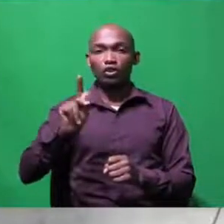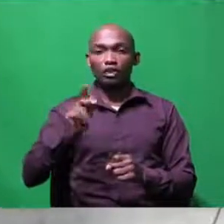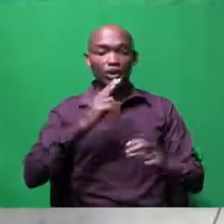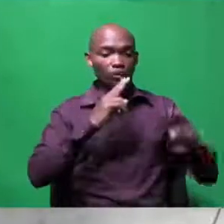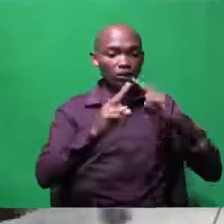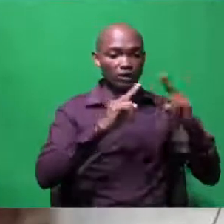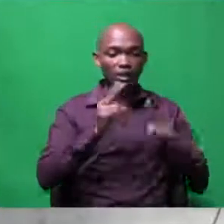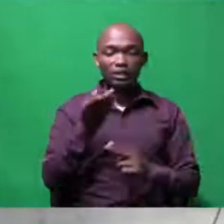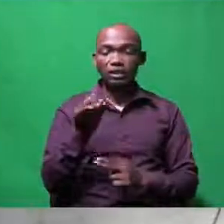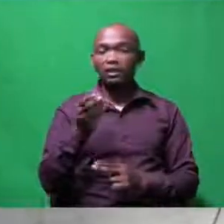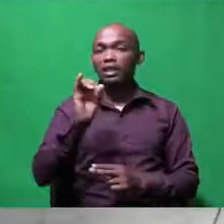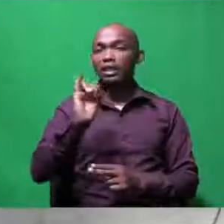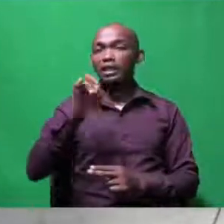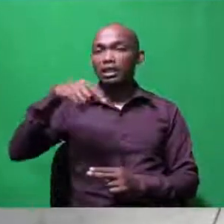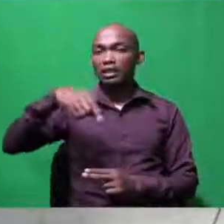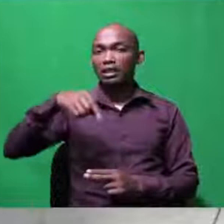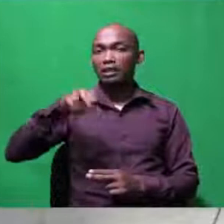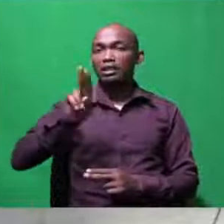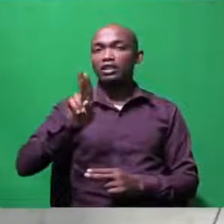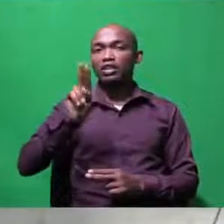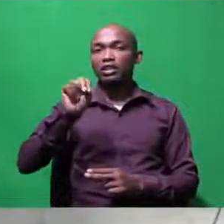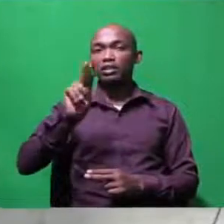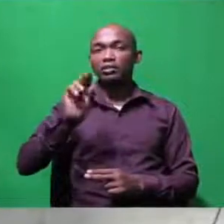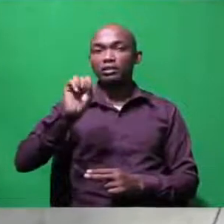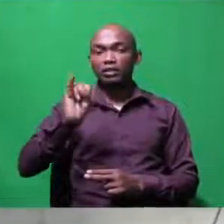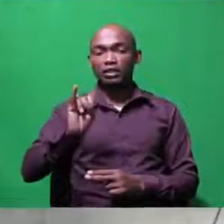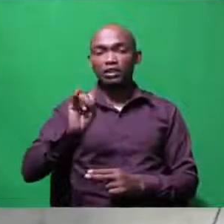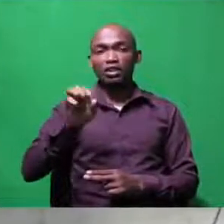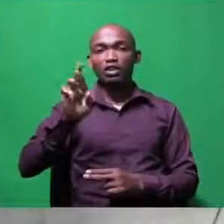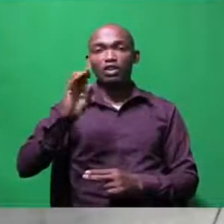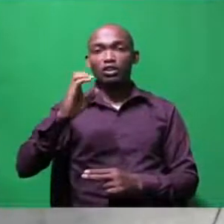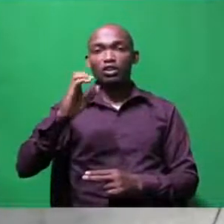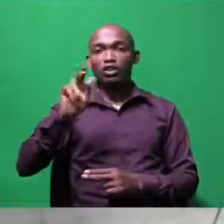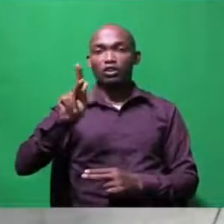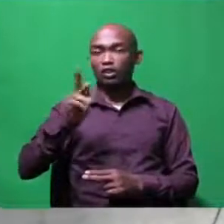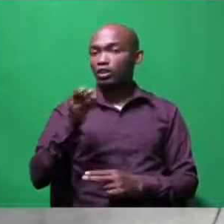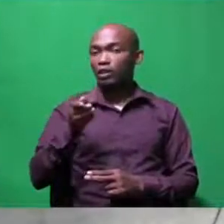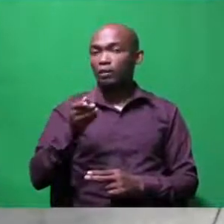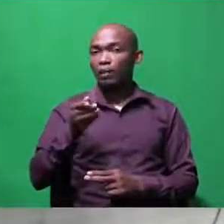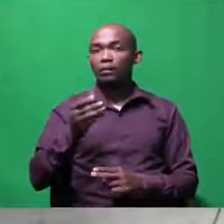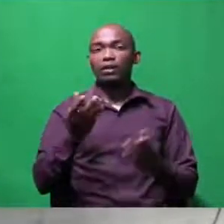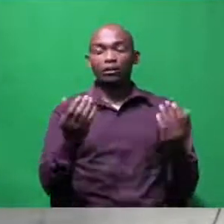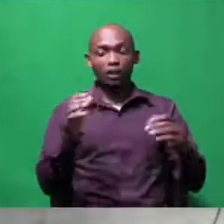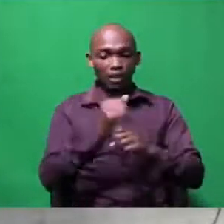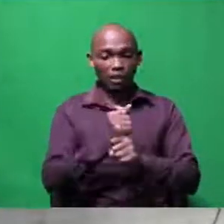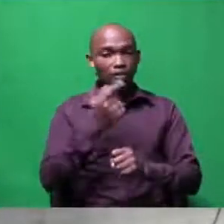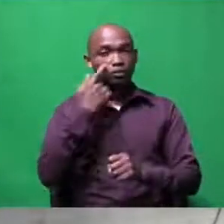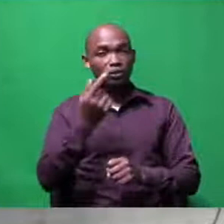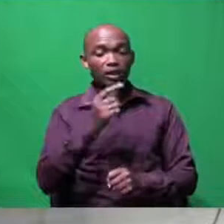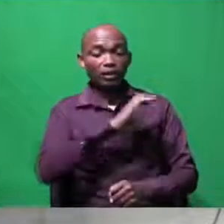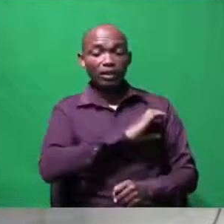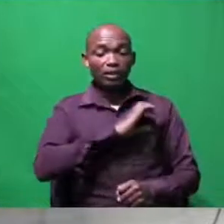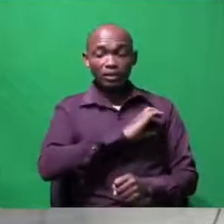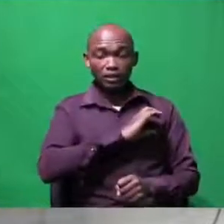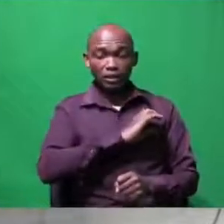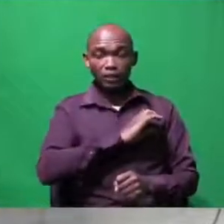we discuss about the igneous rock. You can say this rock is formed by cooling process. So we look at also characteristic. So by the